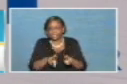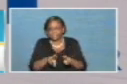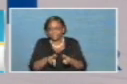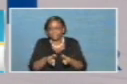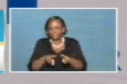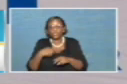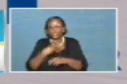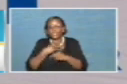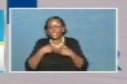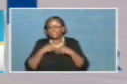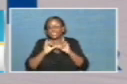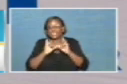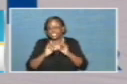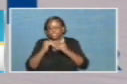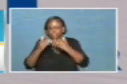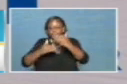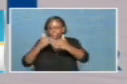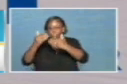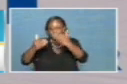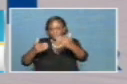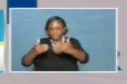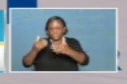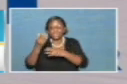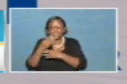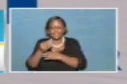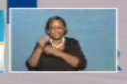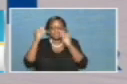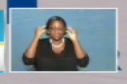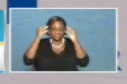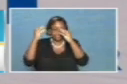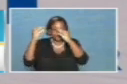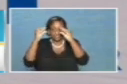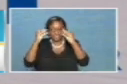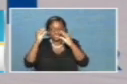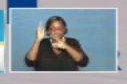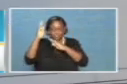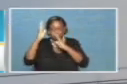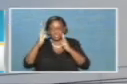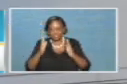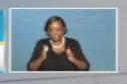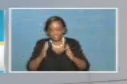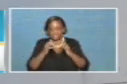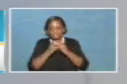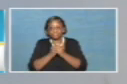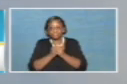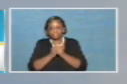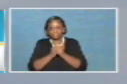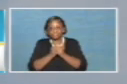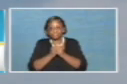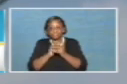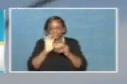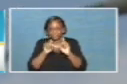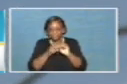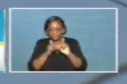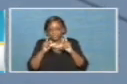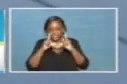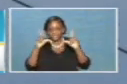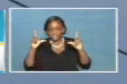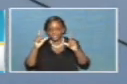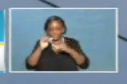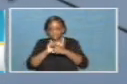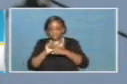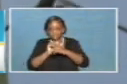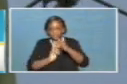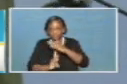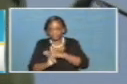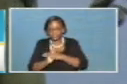this process of educating the next generation of Bahamians. And so the linesman training program is